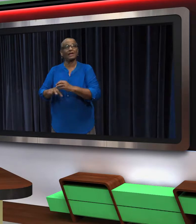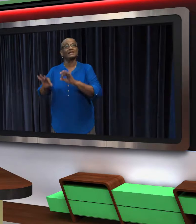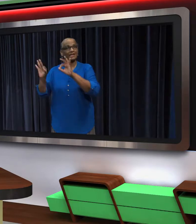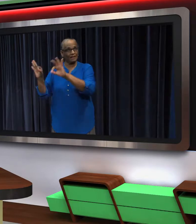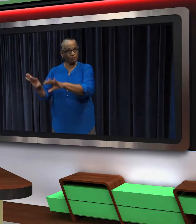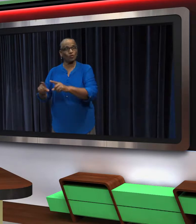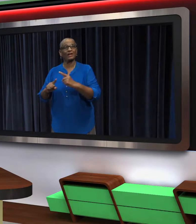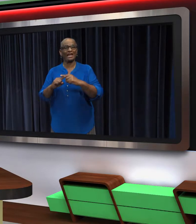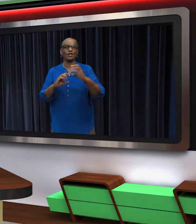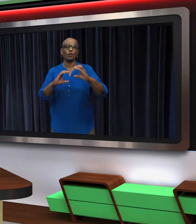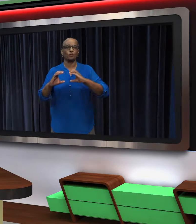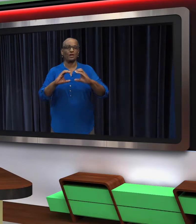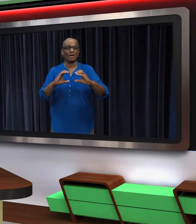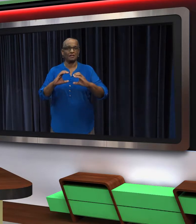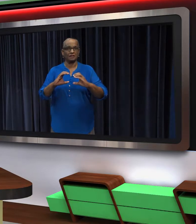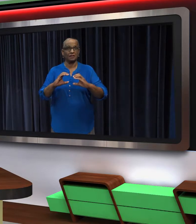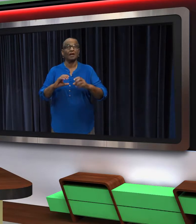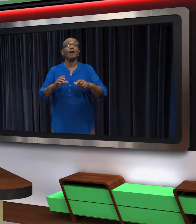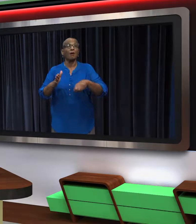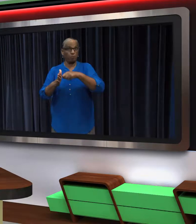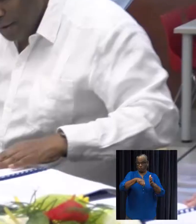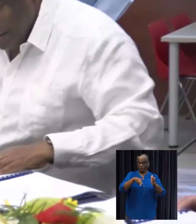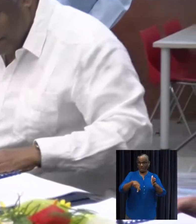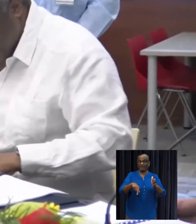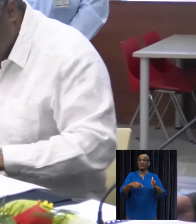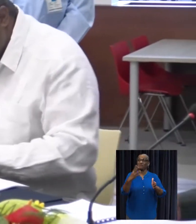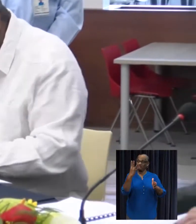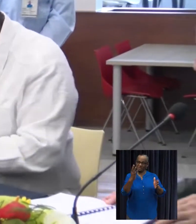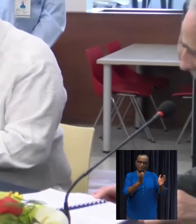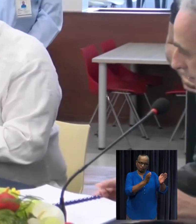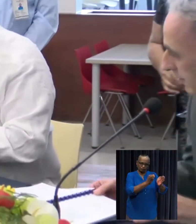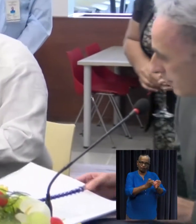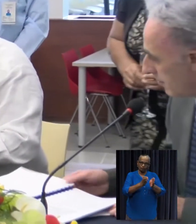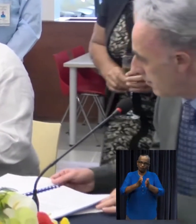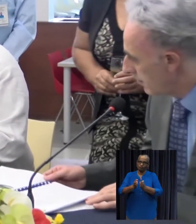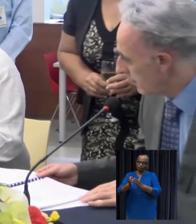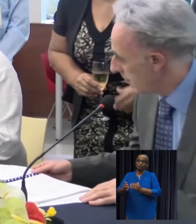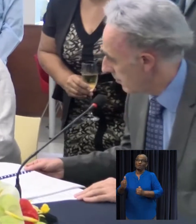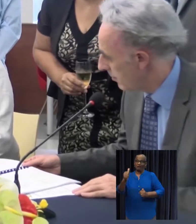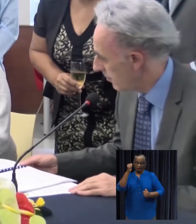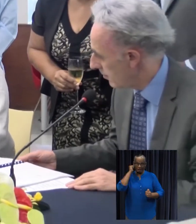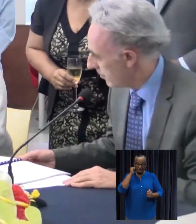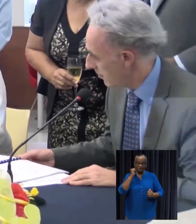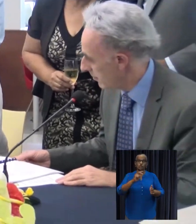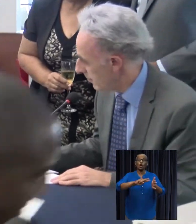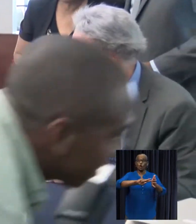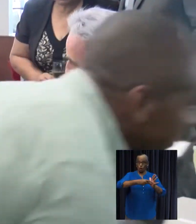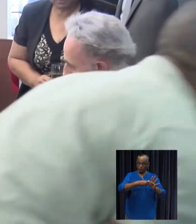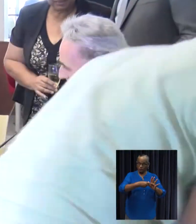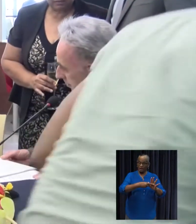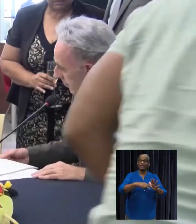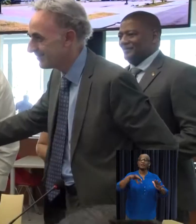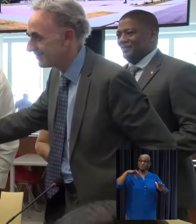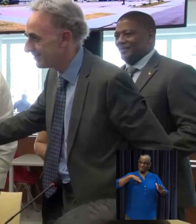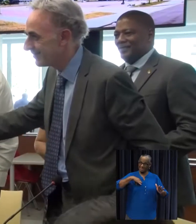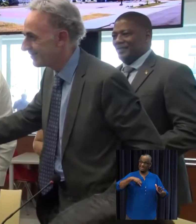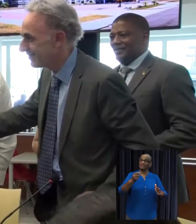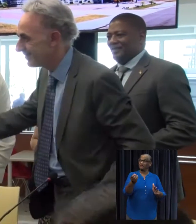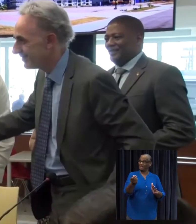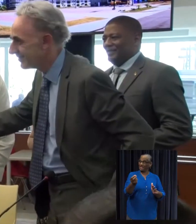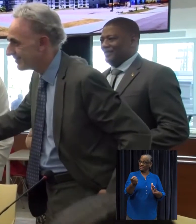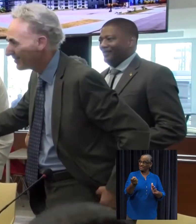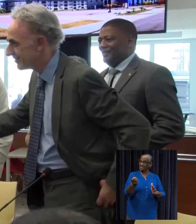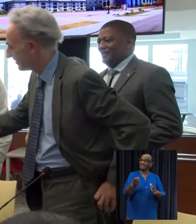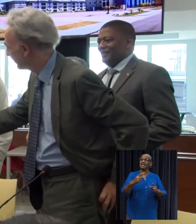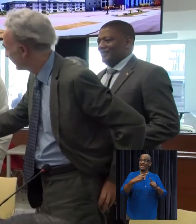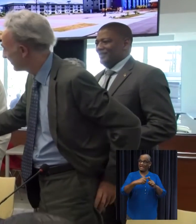Works, Transport and Communications. The project contained 4 phases. According to Finance